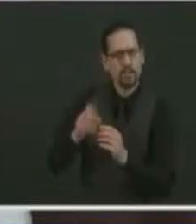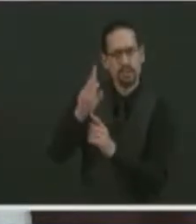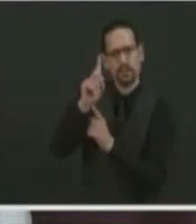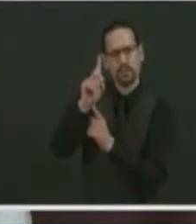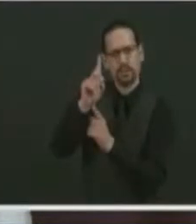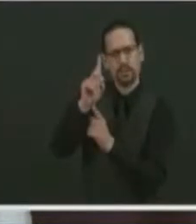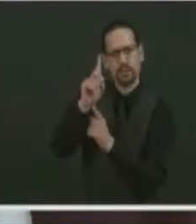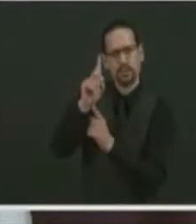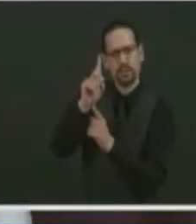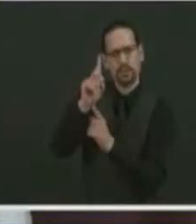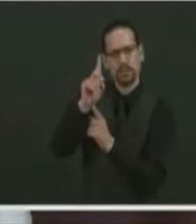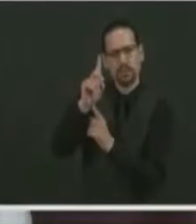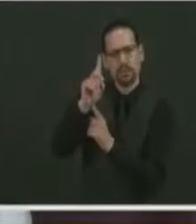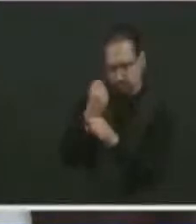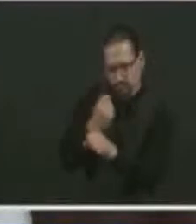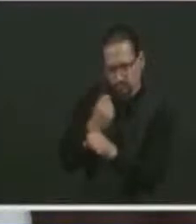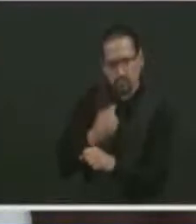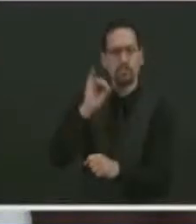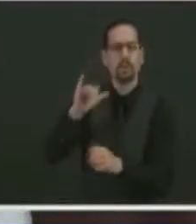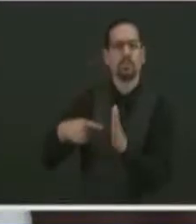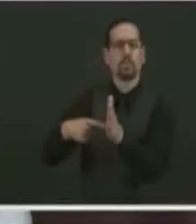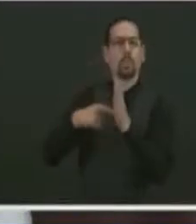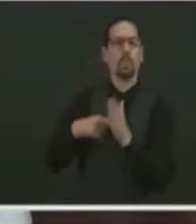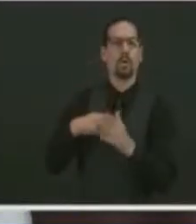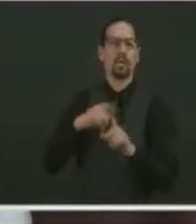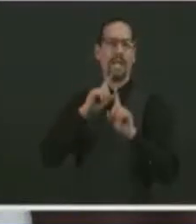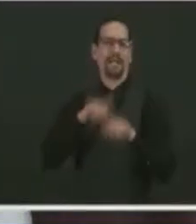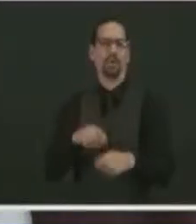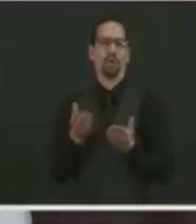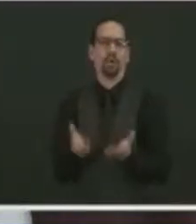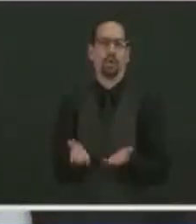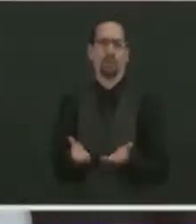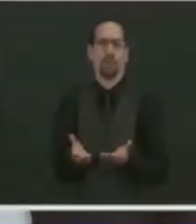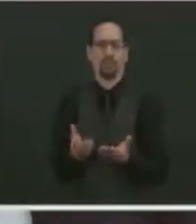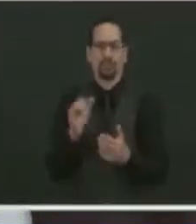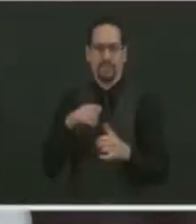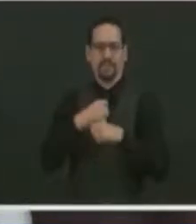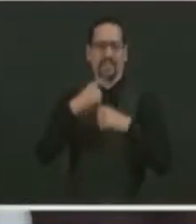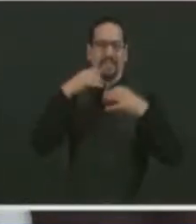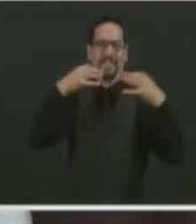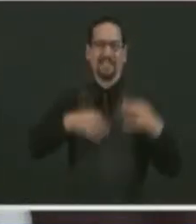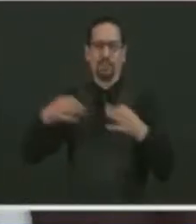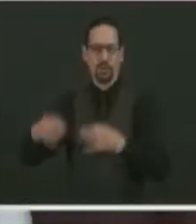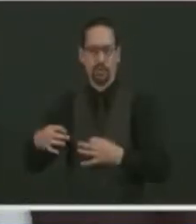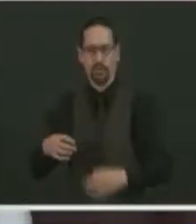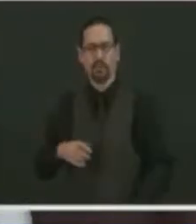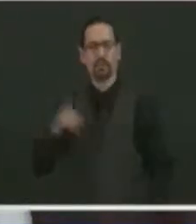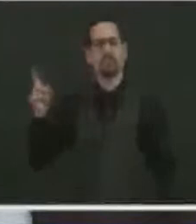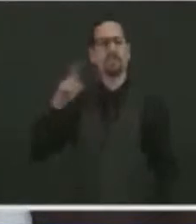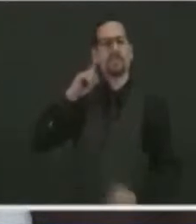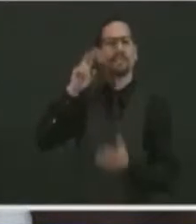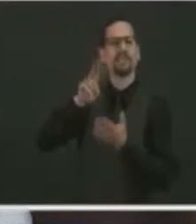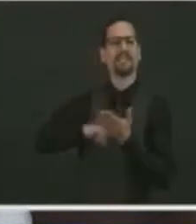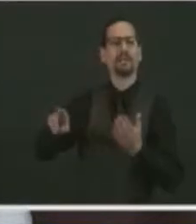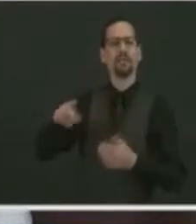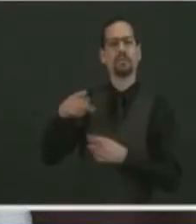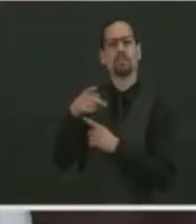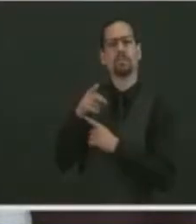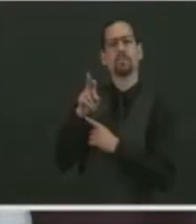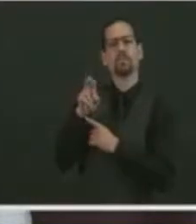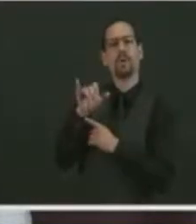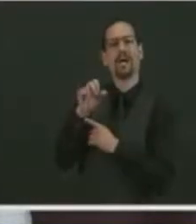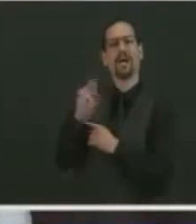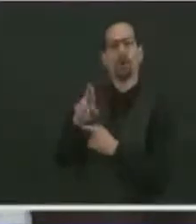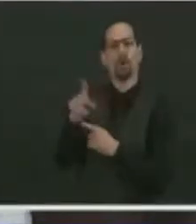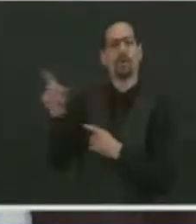being given. I want to thank again Secretary Pryor, his team at Commerce RI,